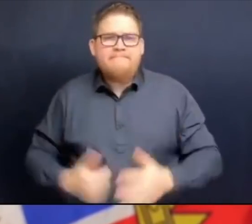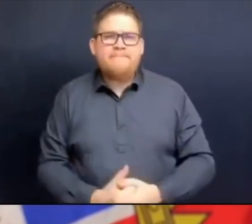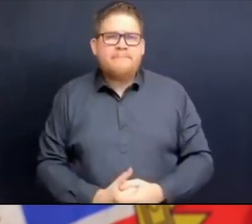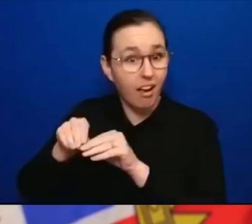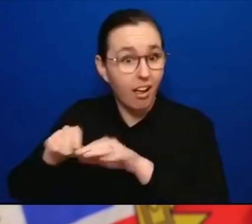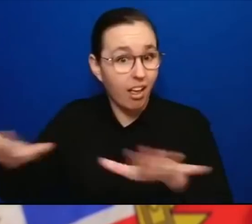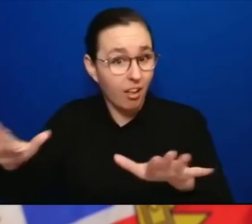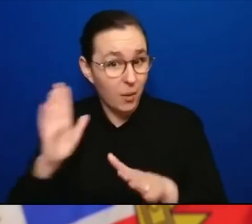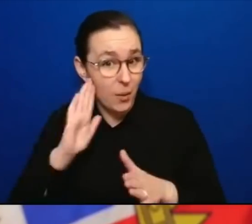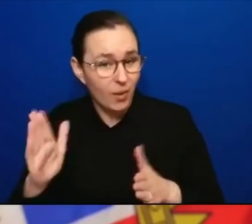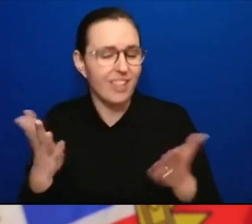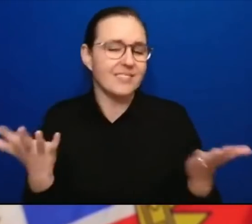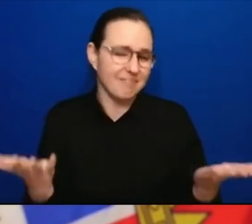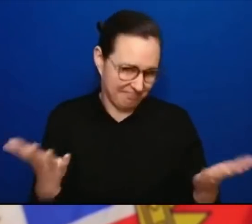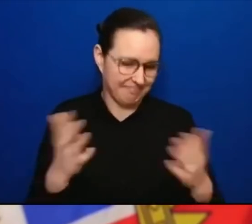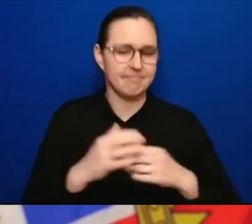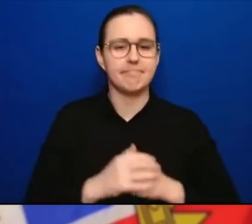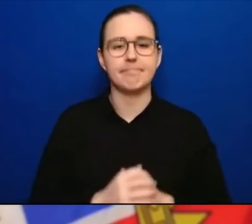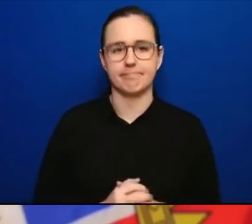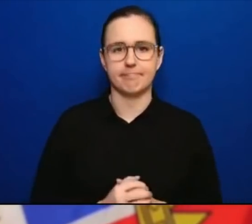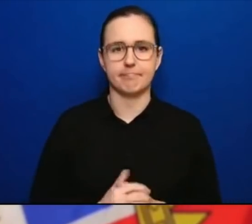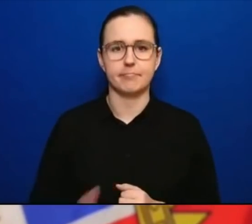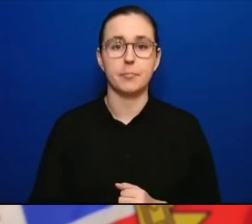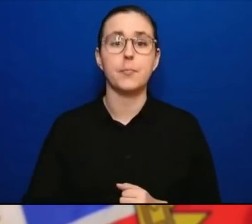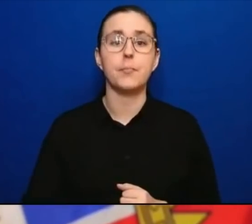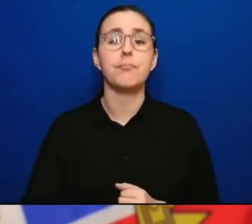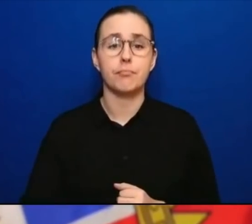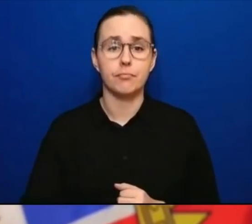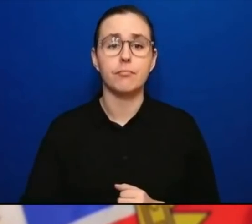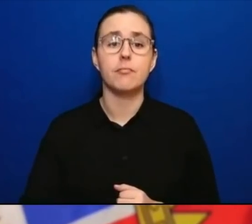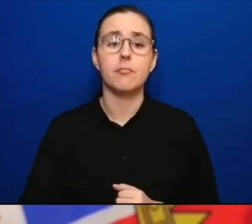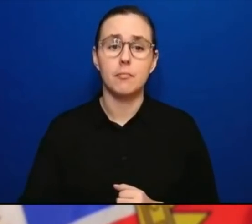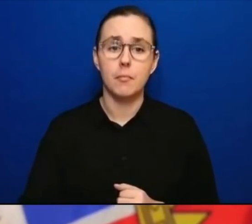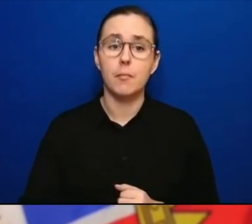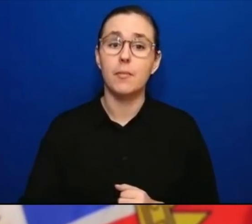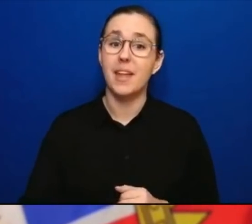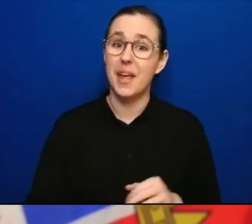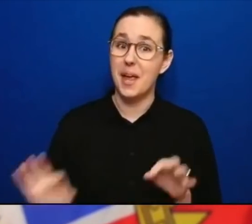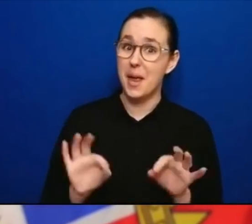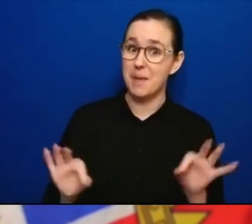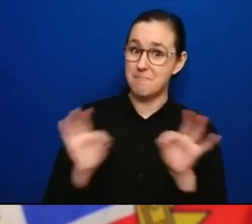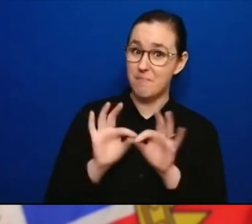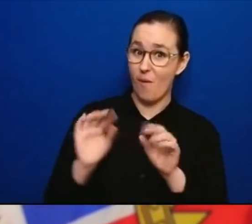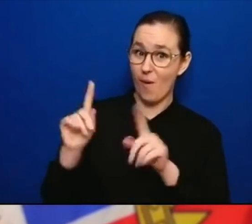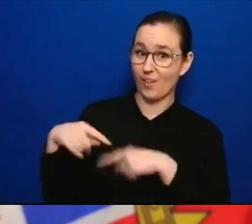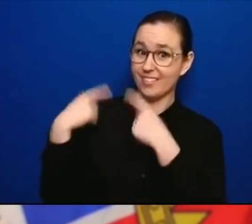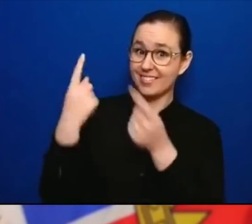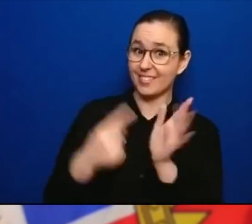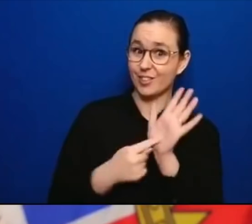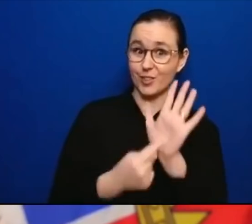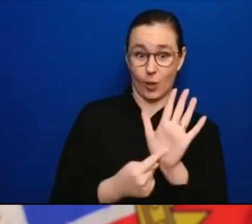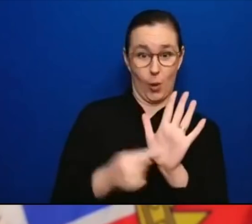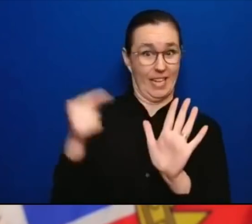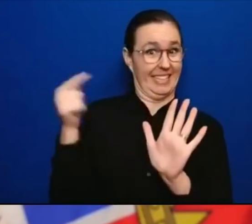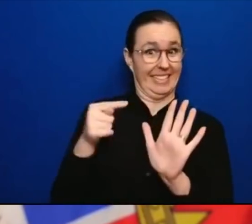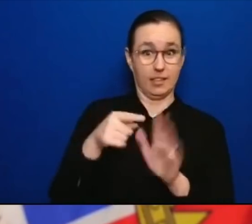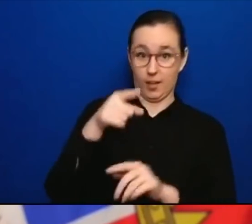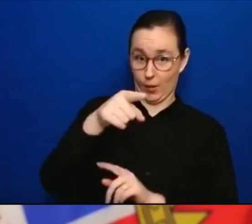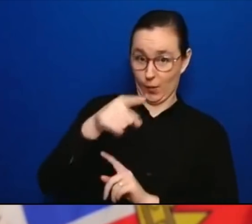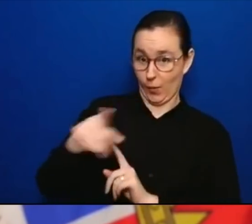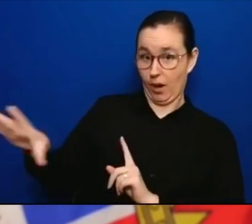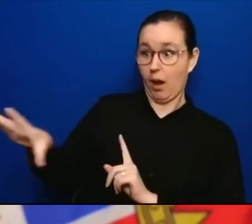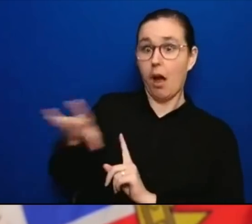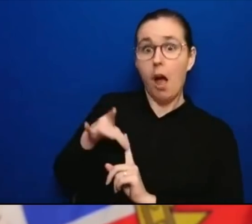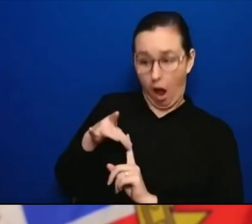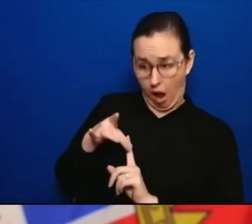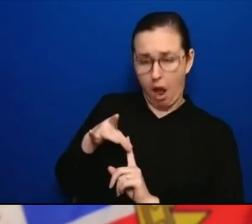been saying, what I have been saying all along, is that it is important that once you have recovered from infection and are no longer infectious to